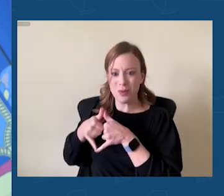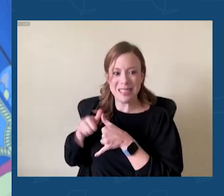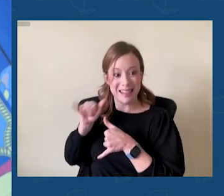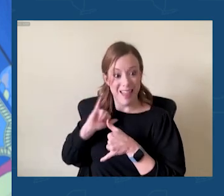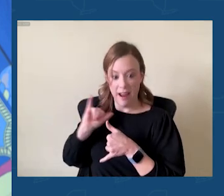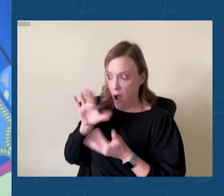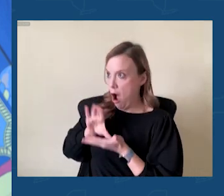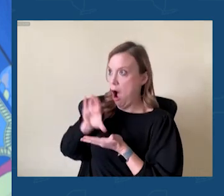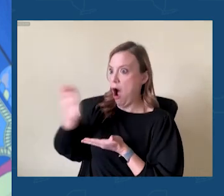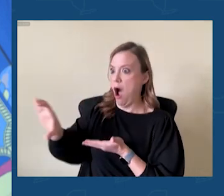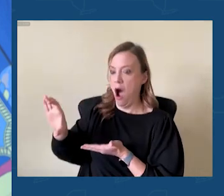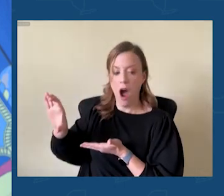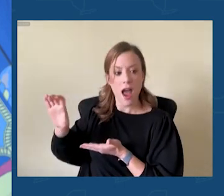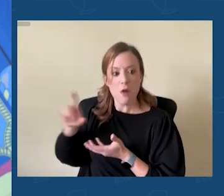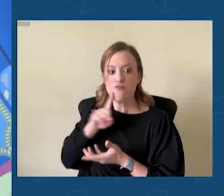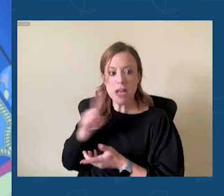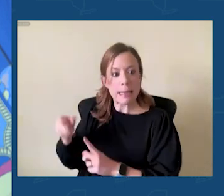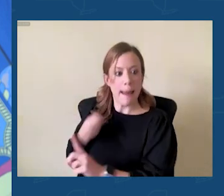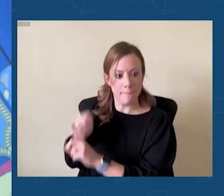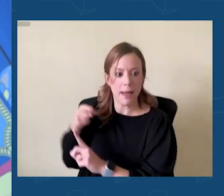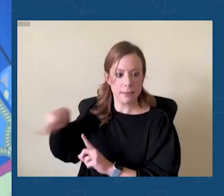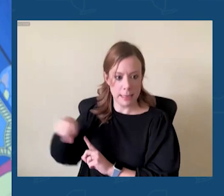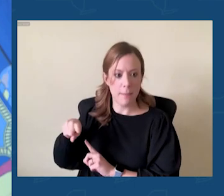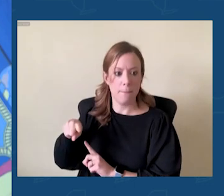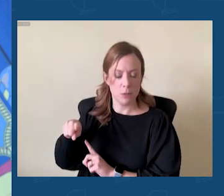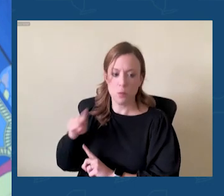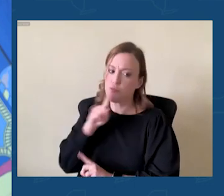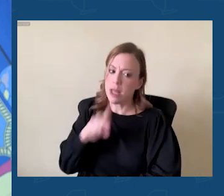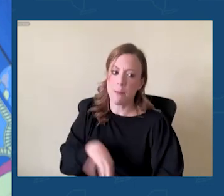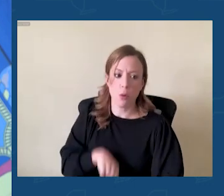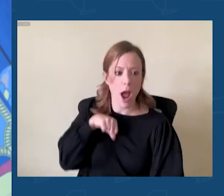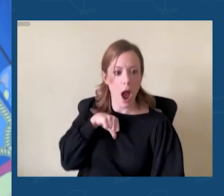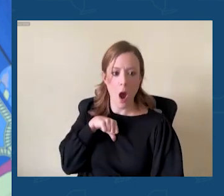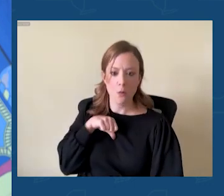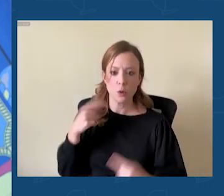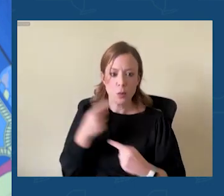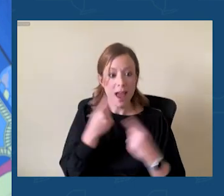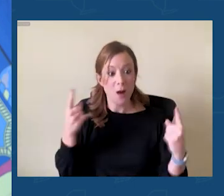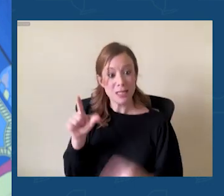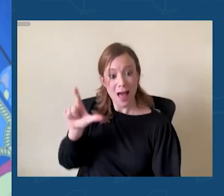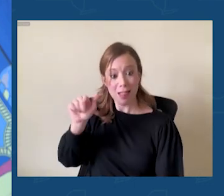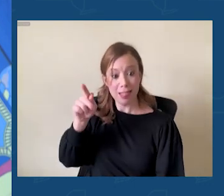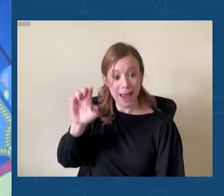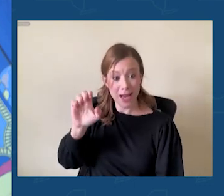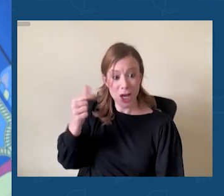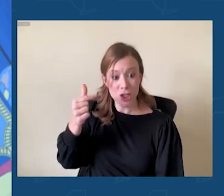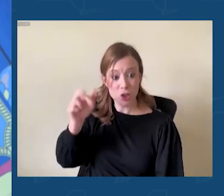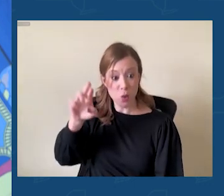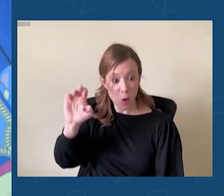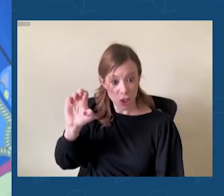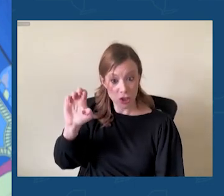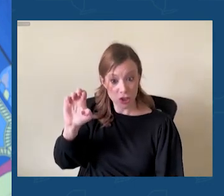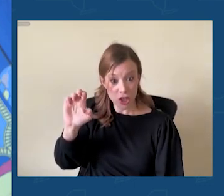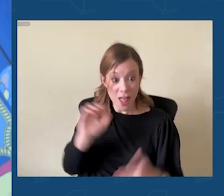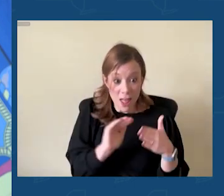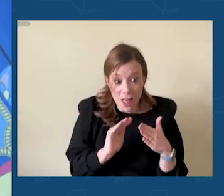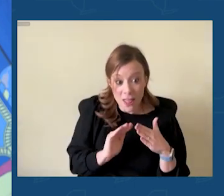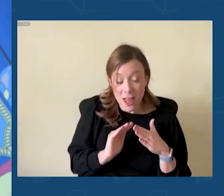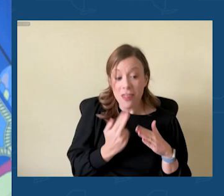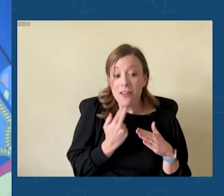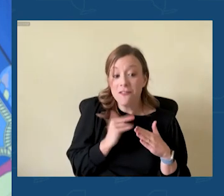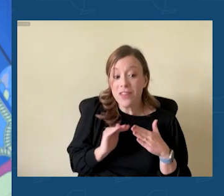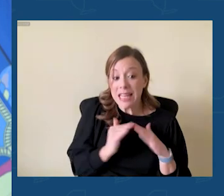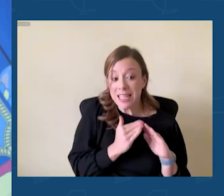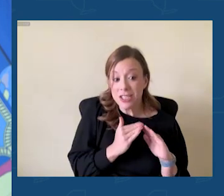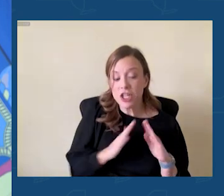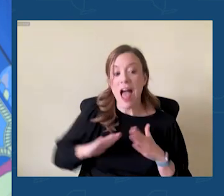we're doing here, and I'm really, really proud and pleased to announce that Lake George, the village and town pulled together, and this is what I